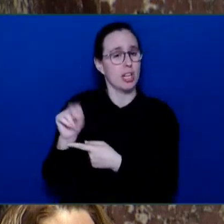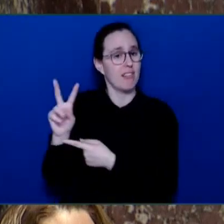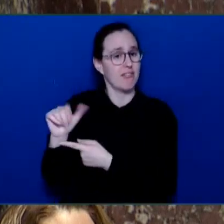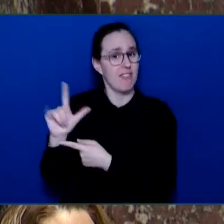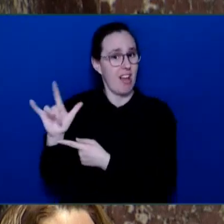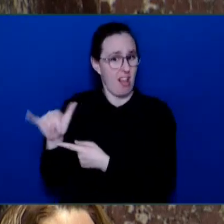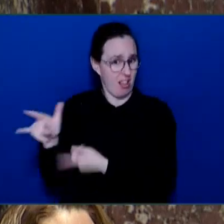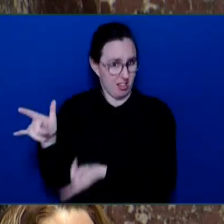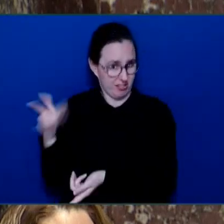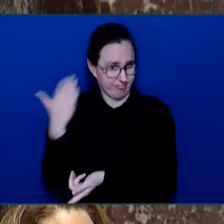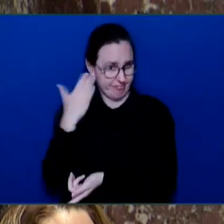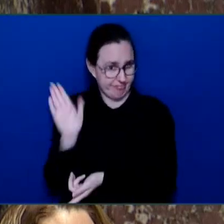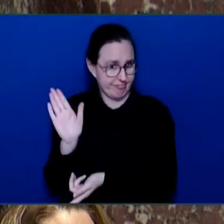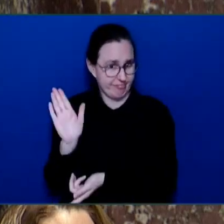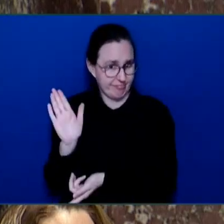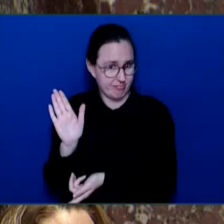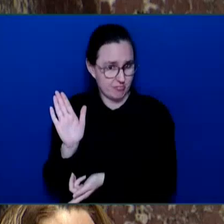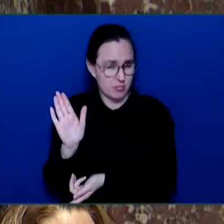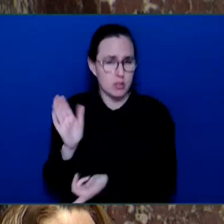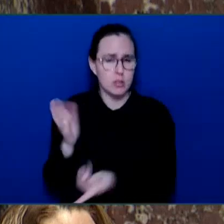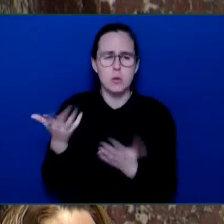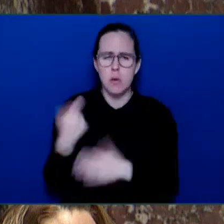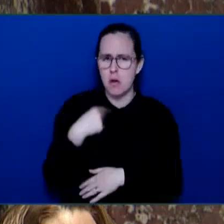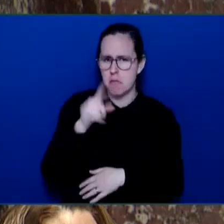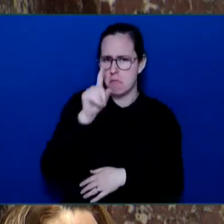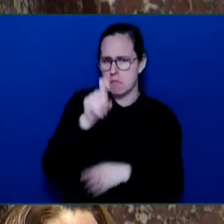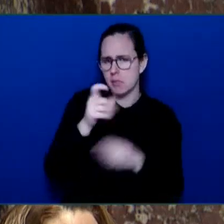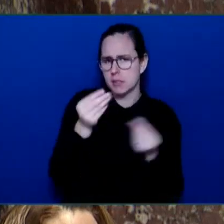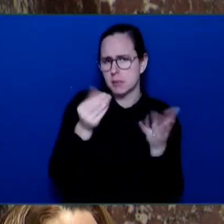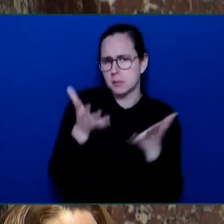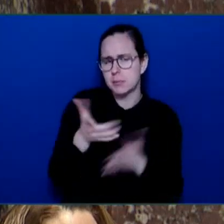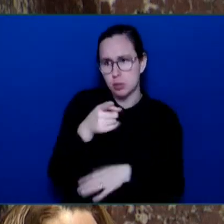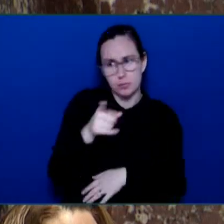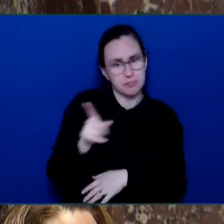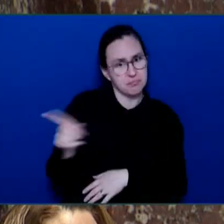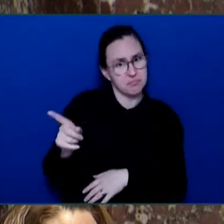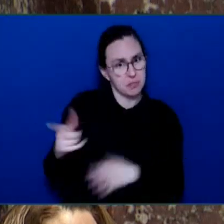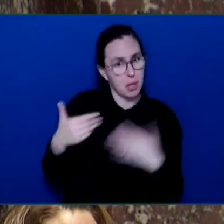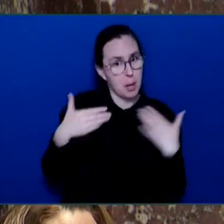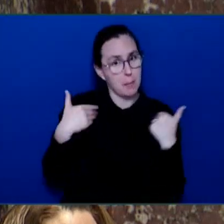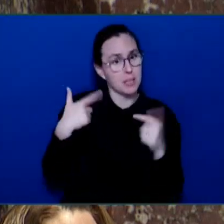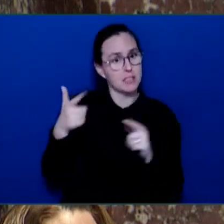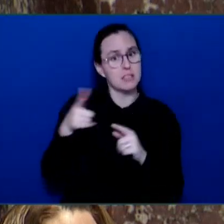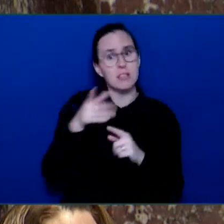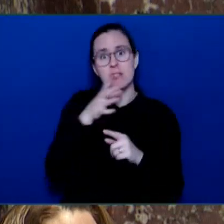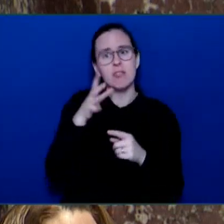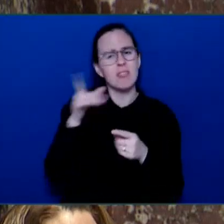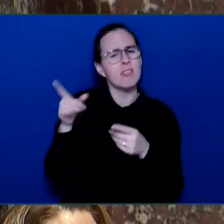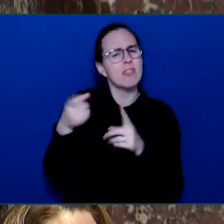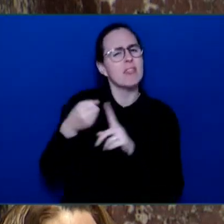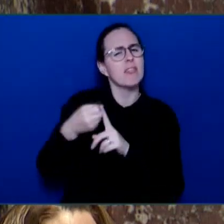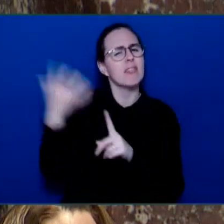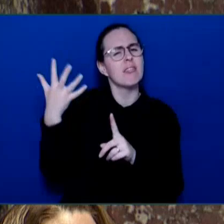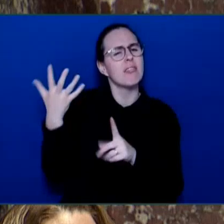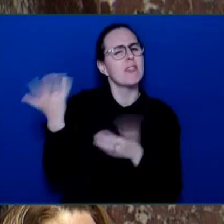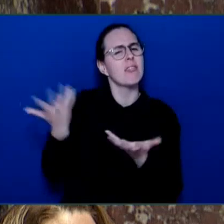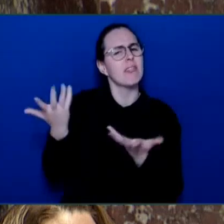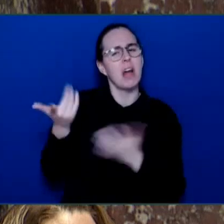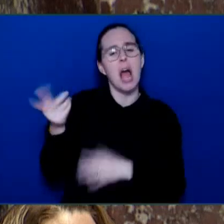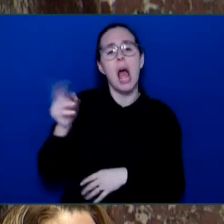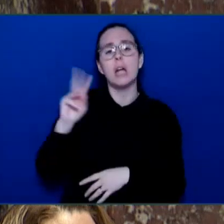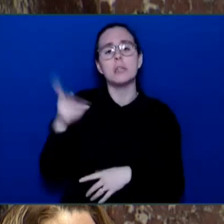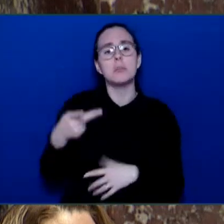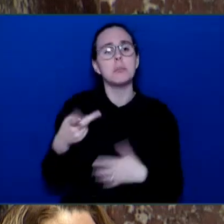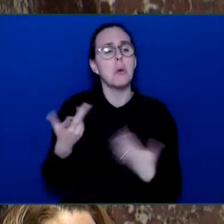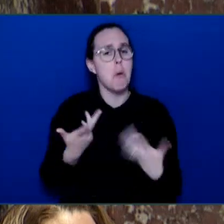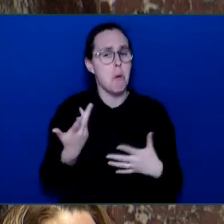Agriculture please explain why her NDP government was prepared to ignore the ALC and its mandate in order to